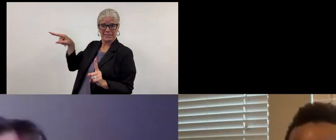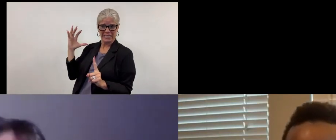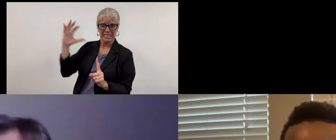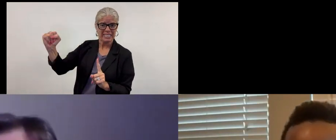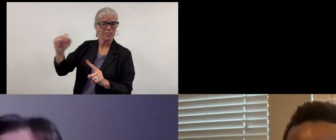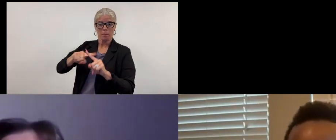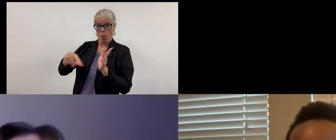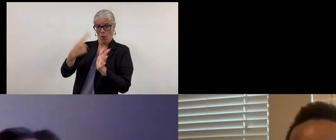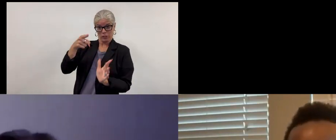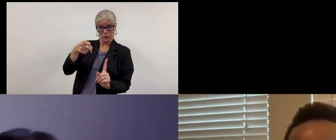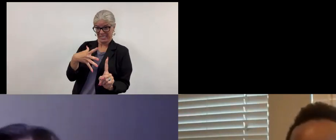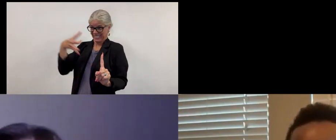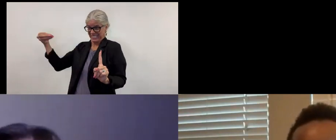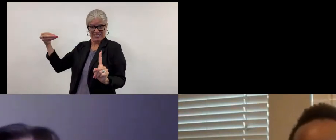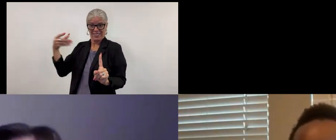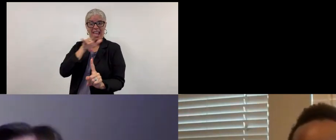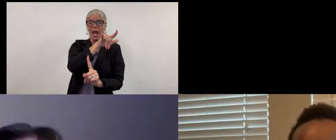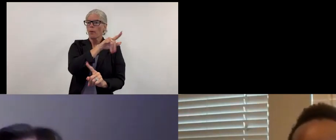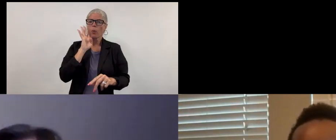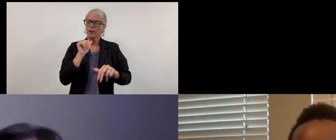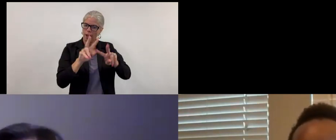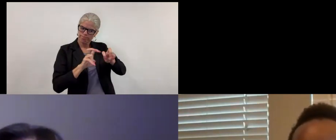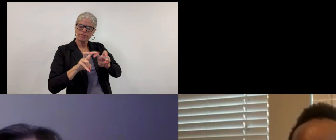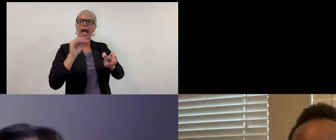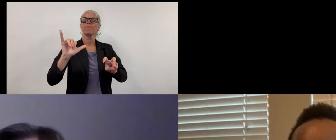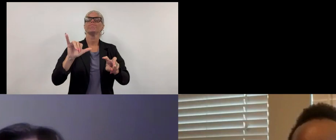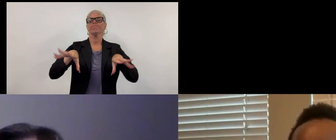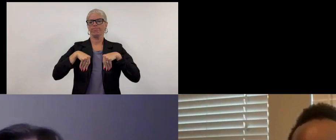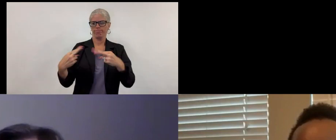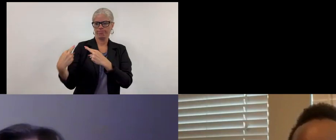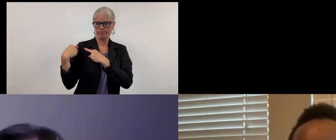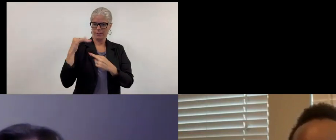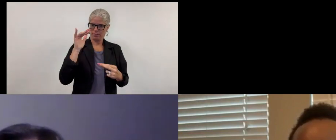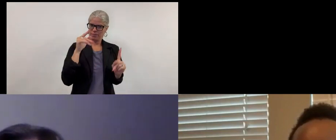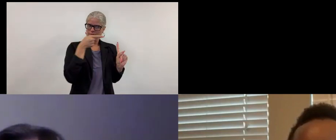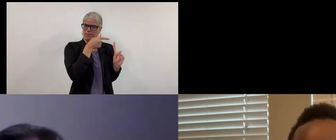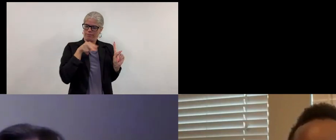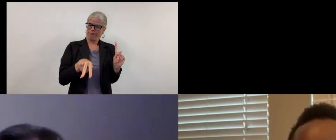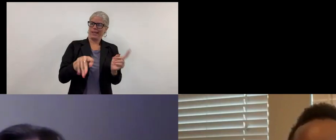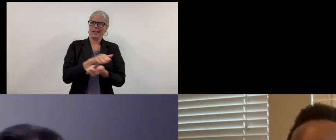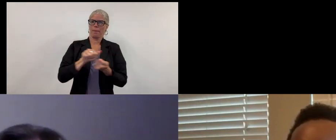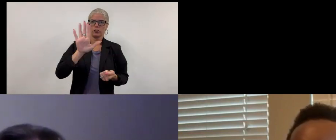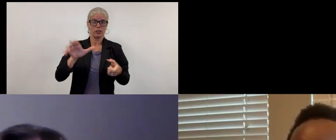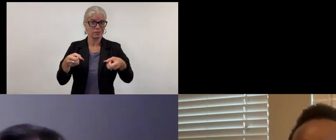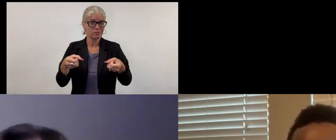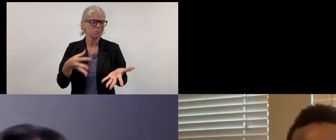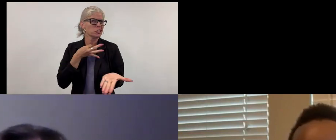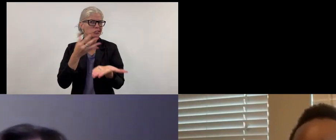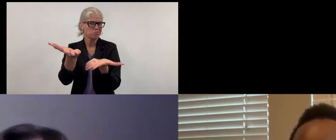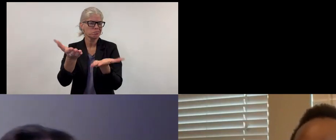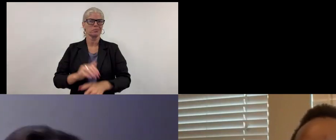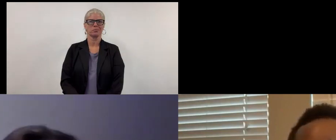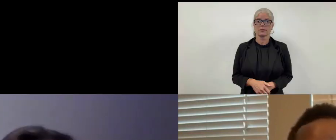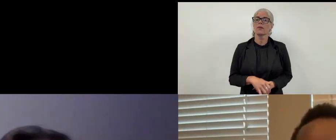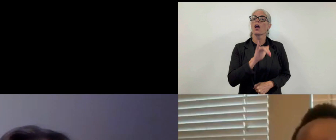because you're going someplace, airport, until that damage has been assessed and acknowledged by someone at the